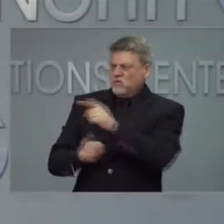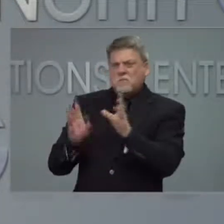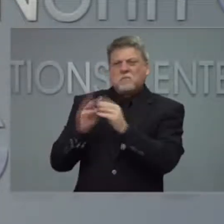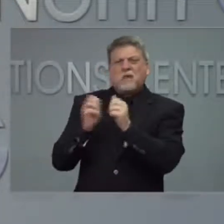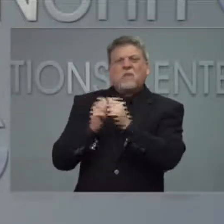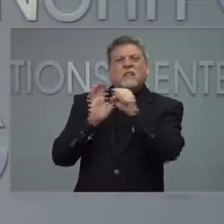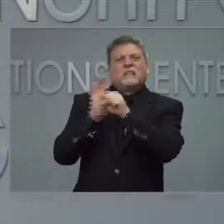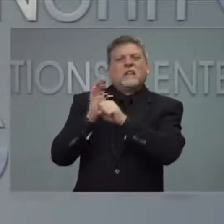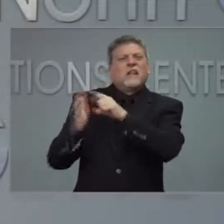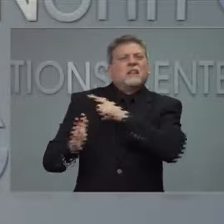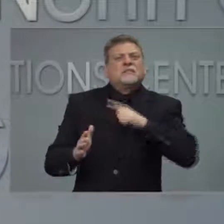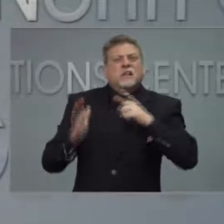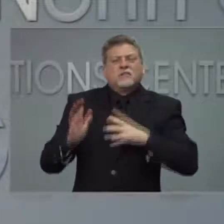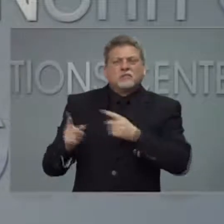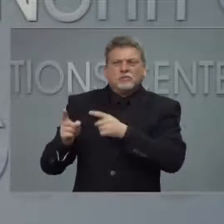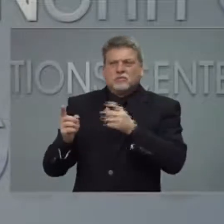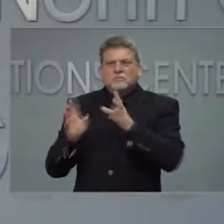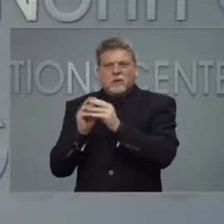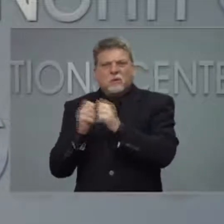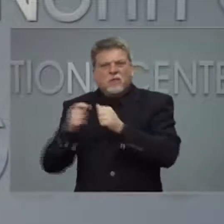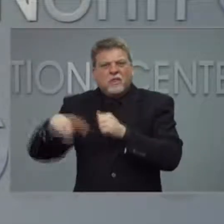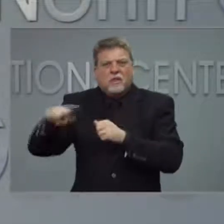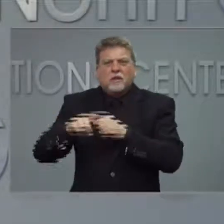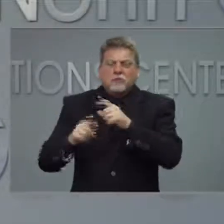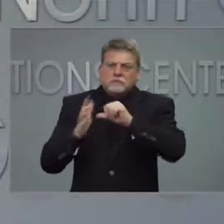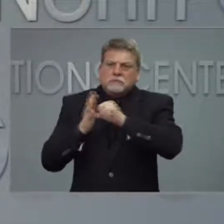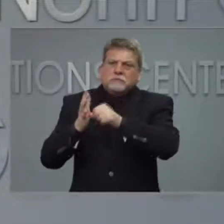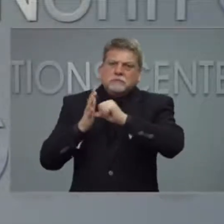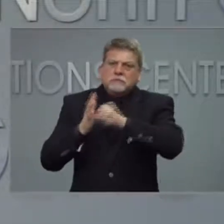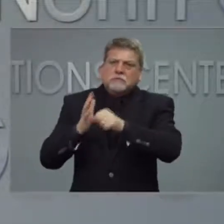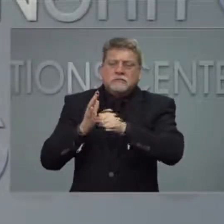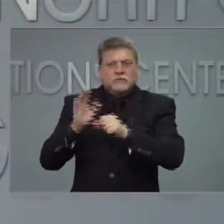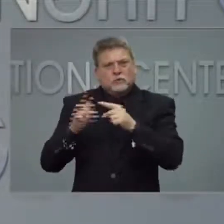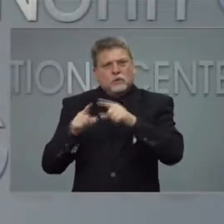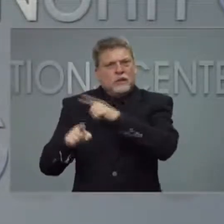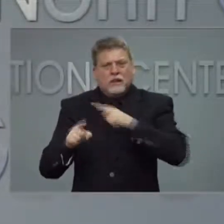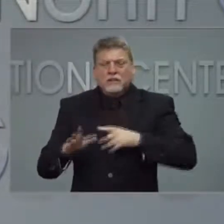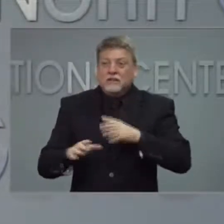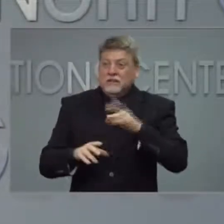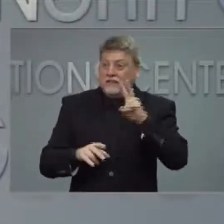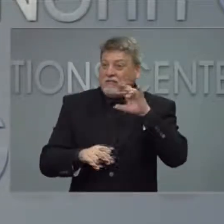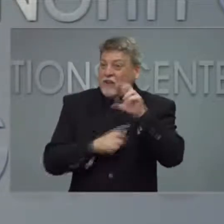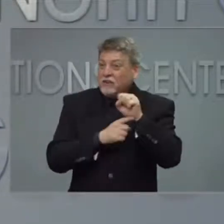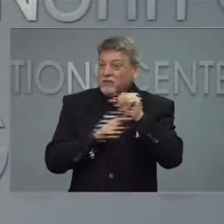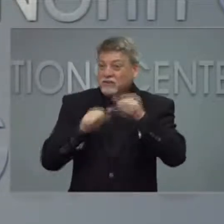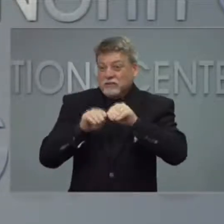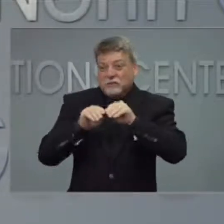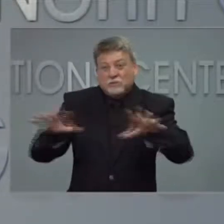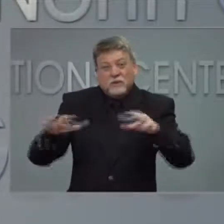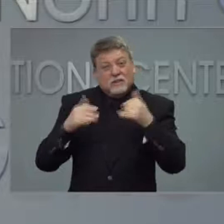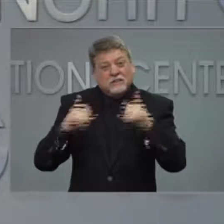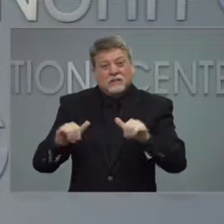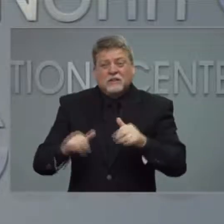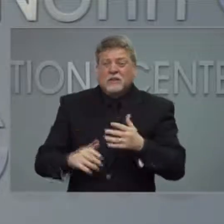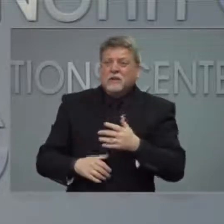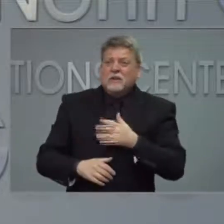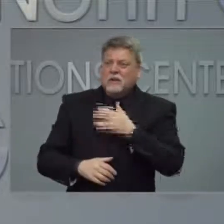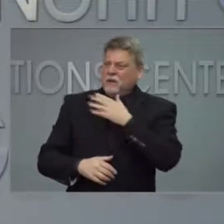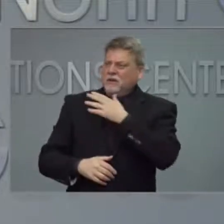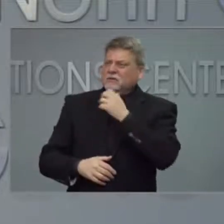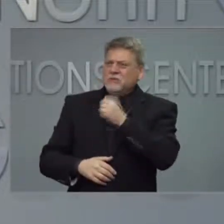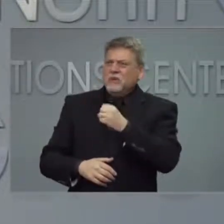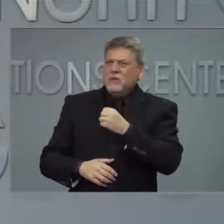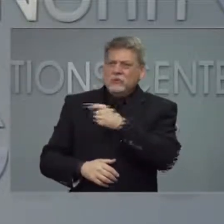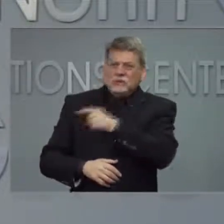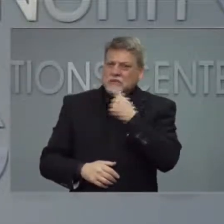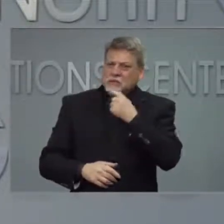of the same concerns that you've had all along about the potential for the virus to spread in bars specifically. Why do you think now is the time to open bars